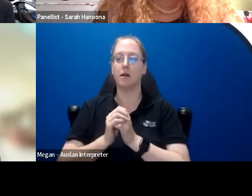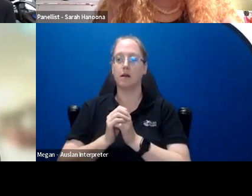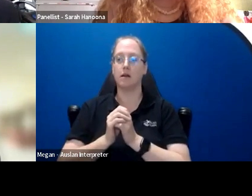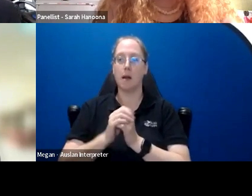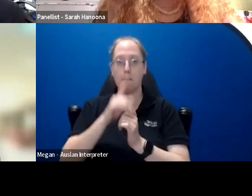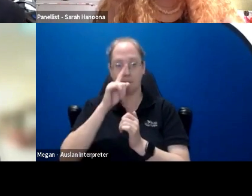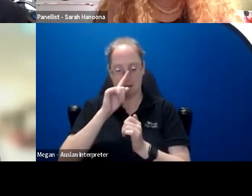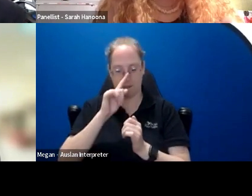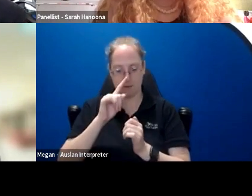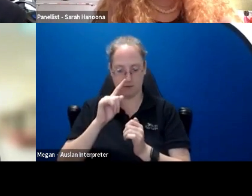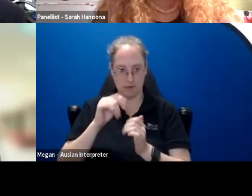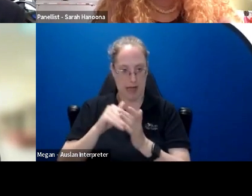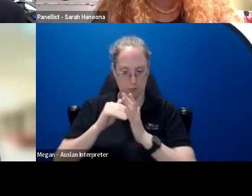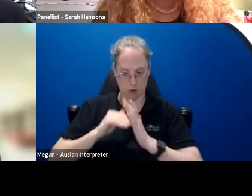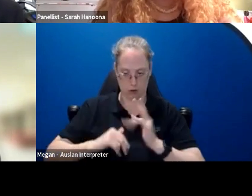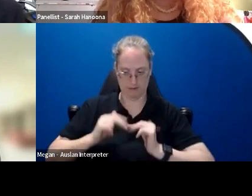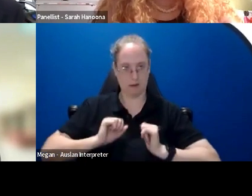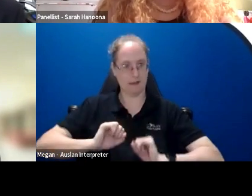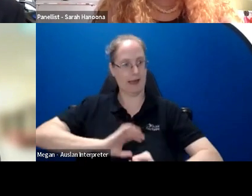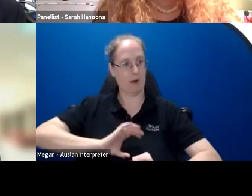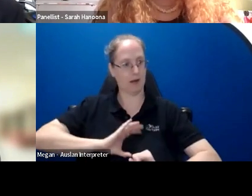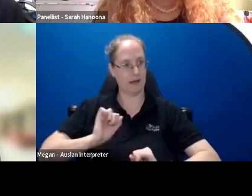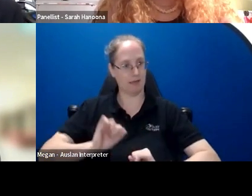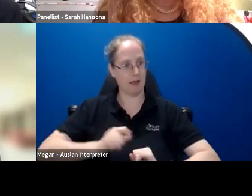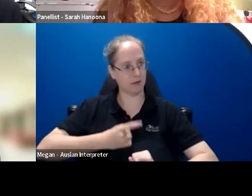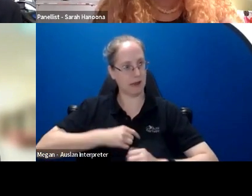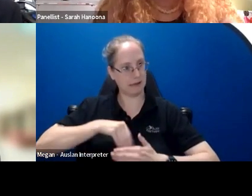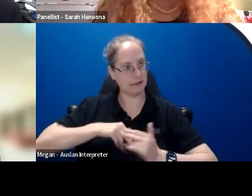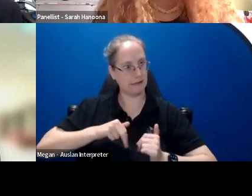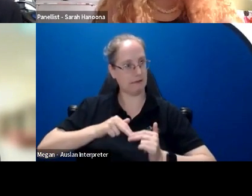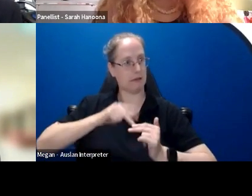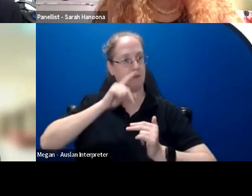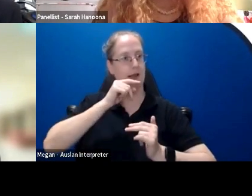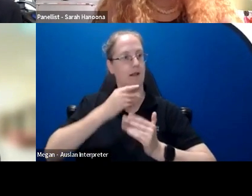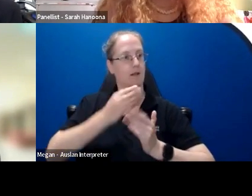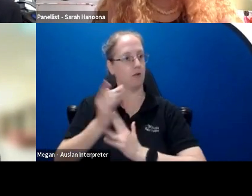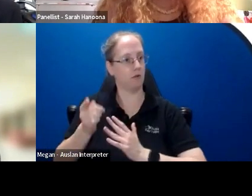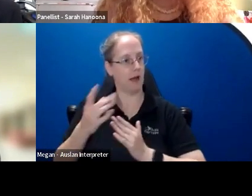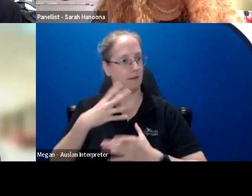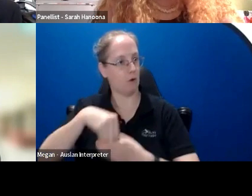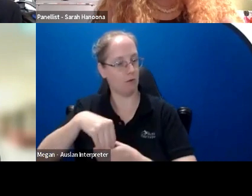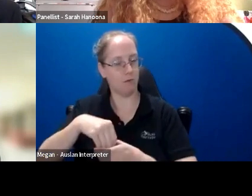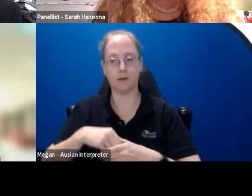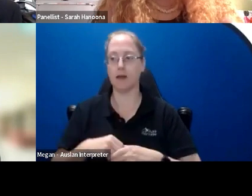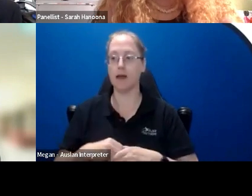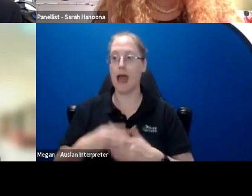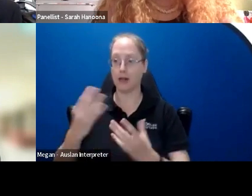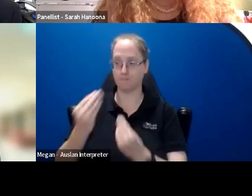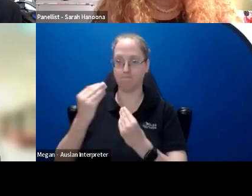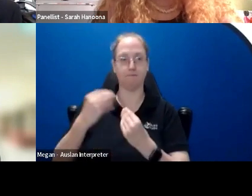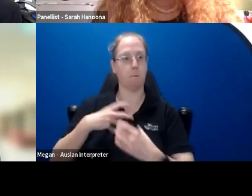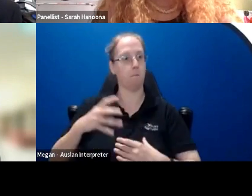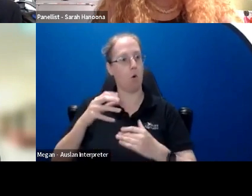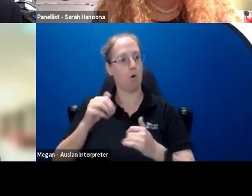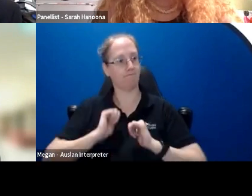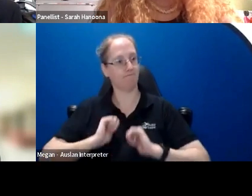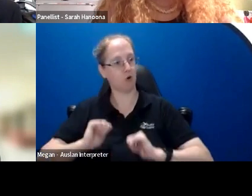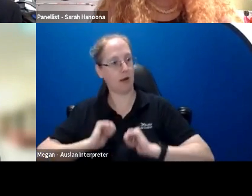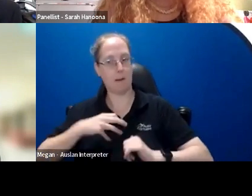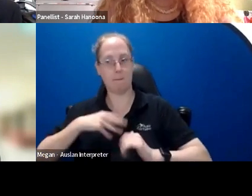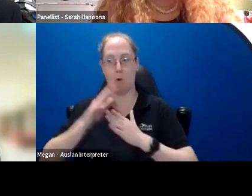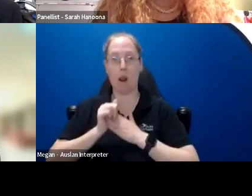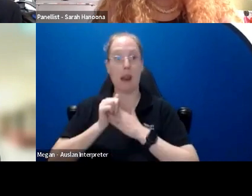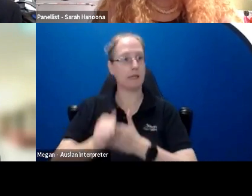their personality, and like to get more training into leadership, which I think is really important for